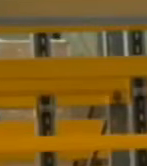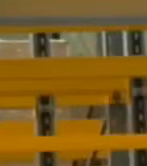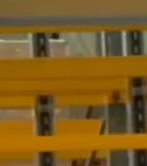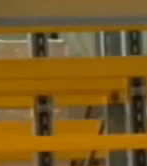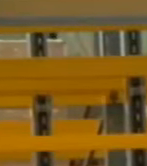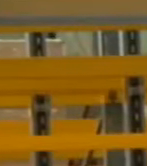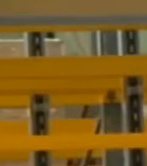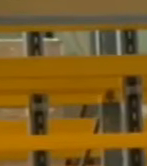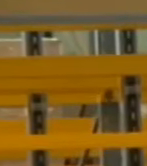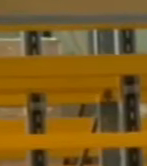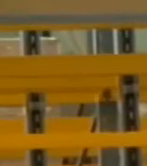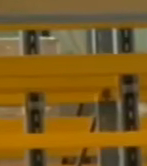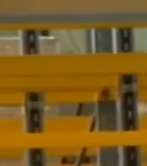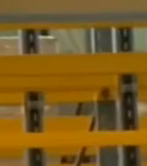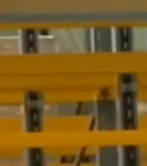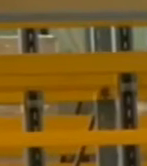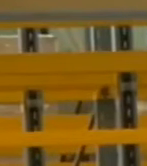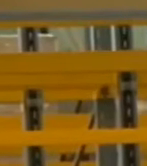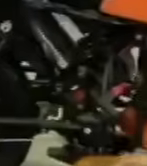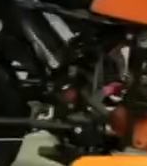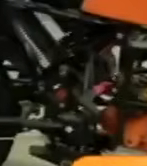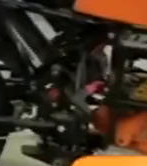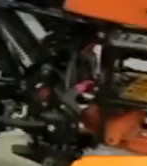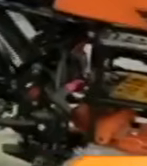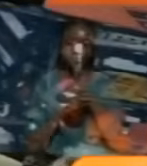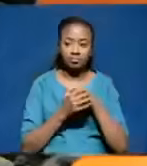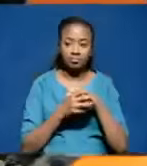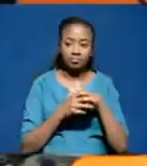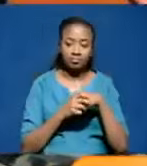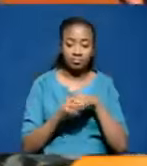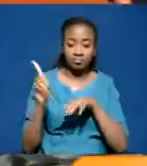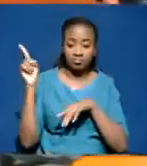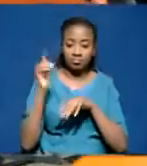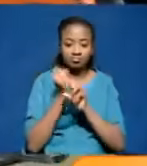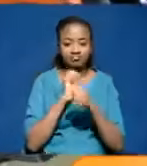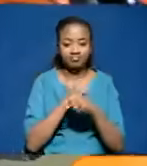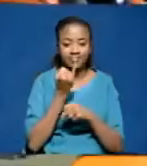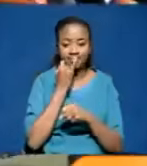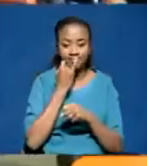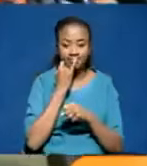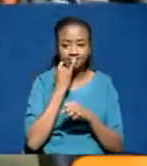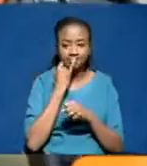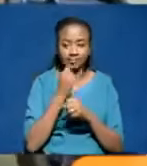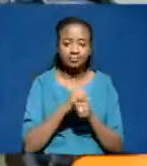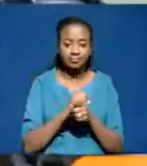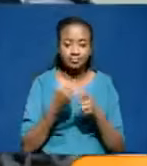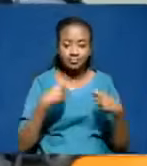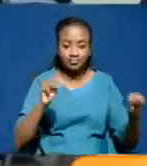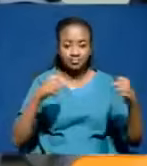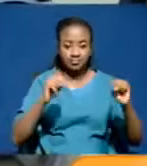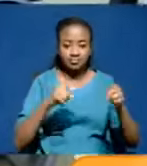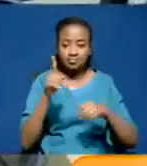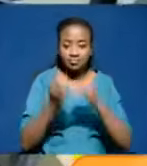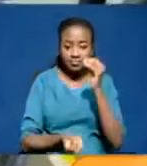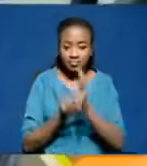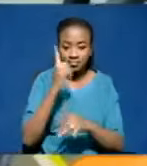Rome Electric, one of Kenya's electric vehicle makers, has made an upgrade to its first-generation Rome Air motorbikes, which it launched when